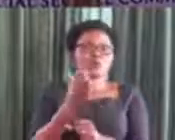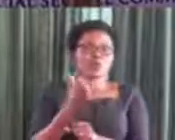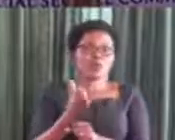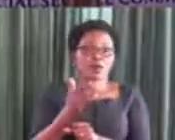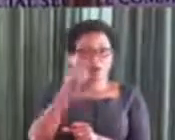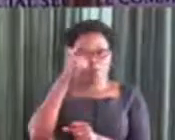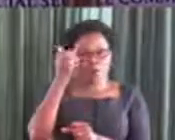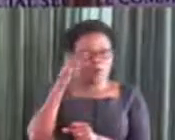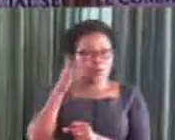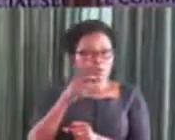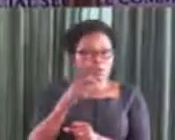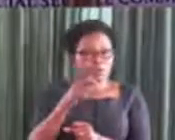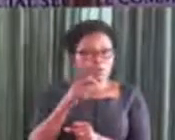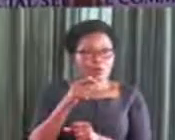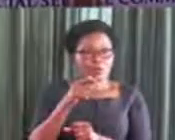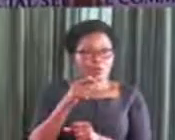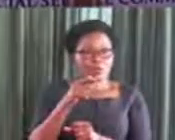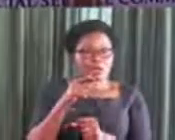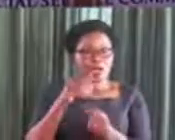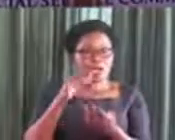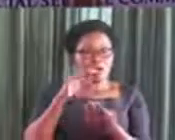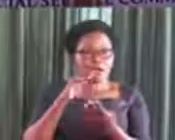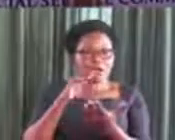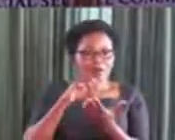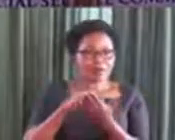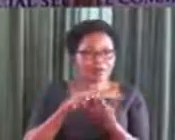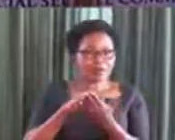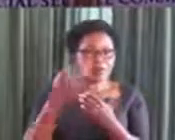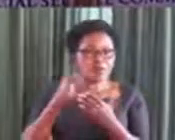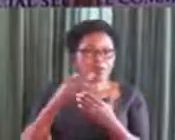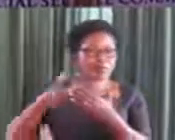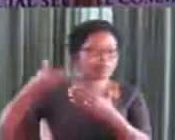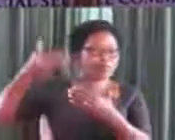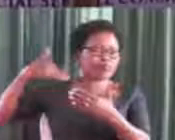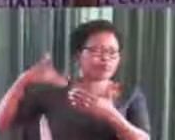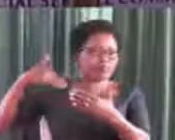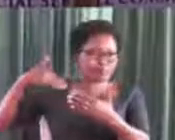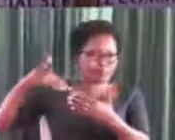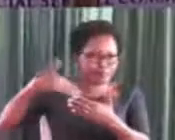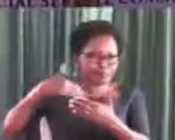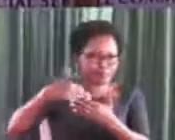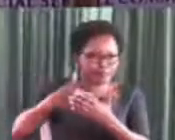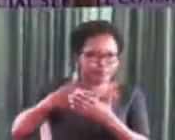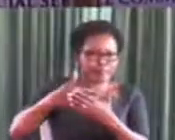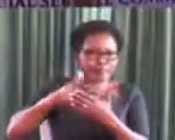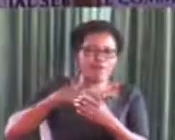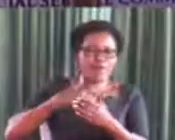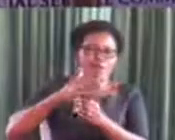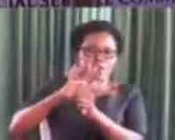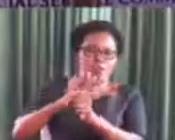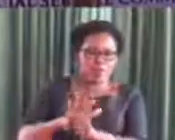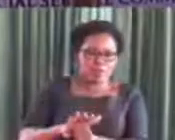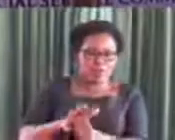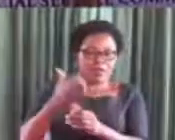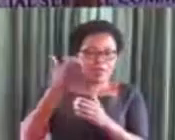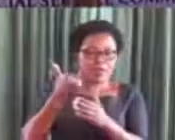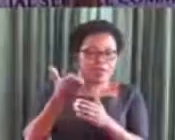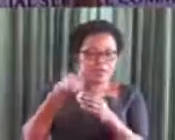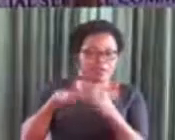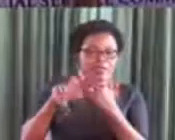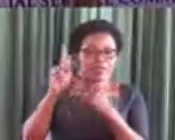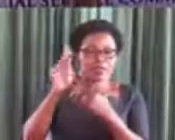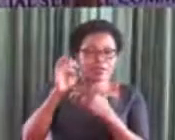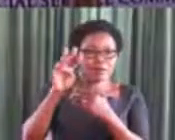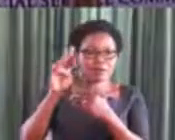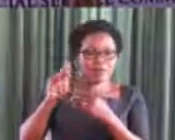was systemic policy discrimination alleged at Cambridge, and I had found in that